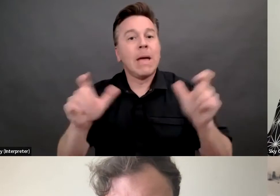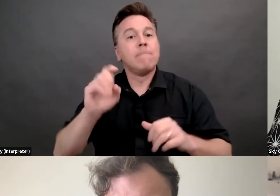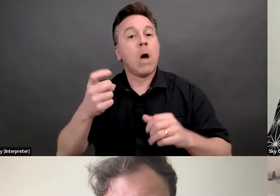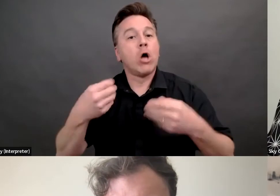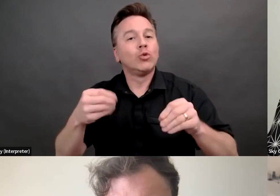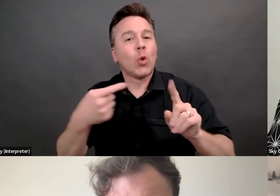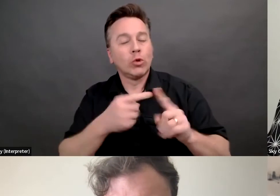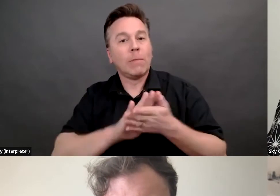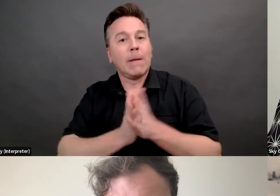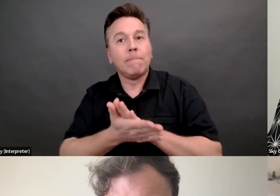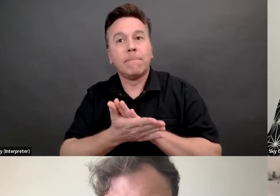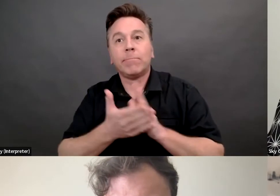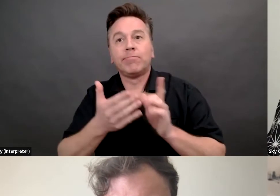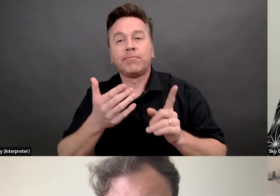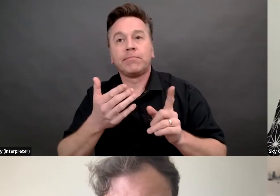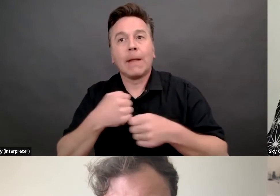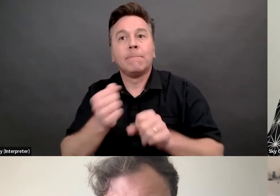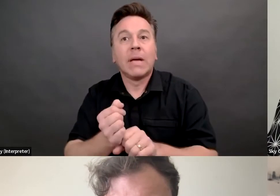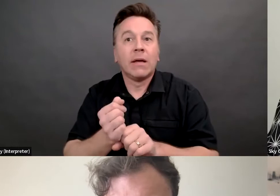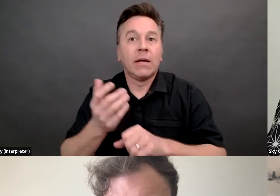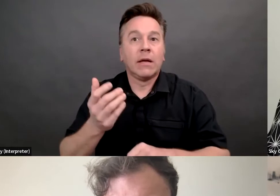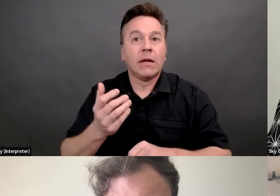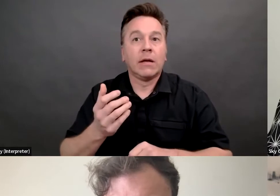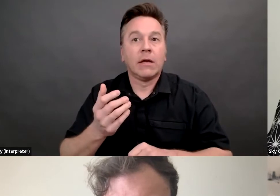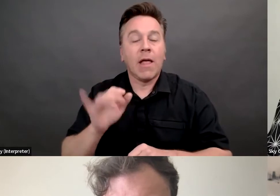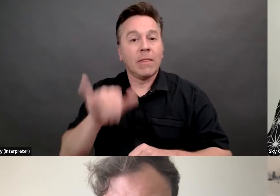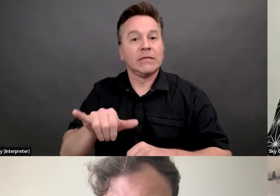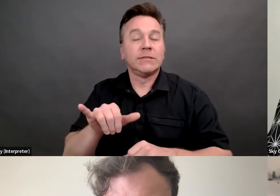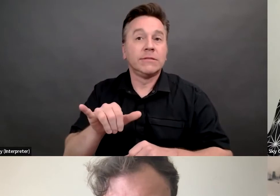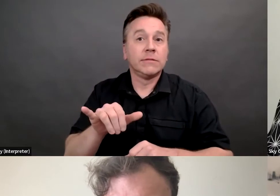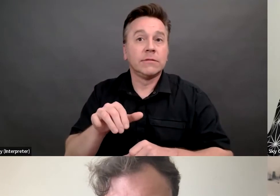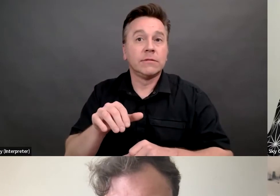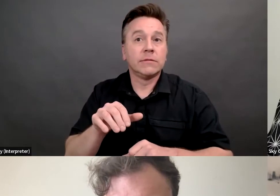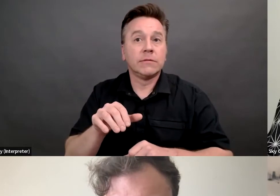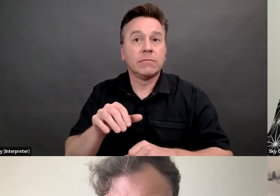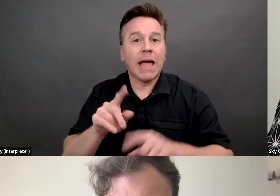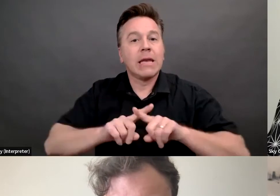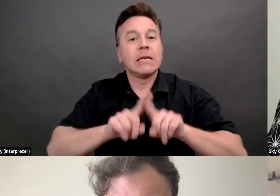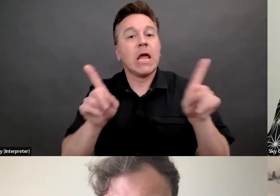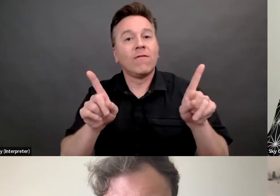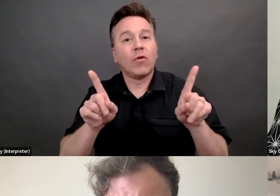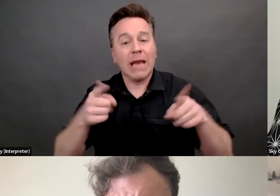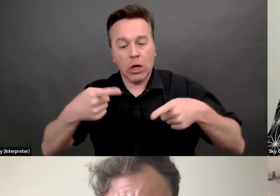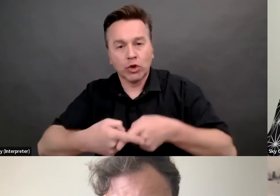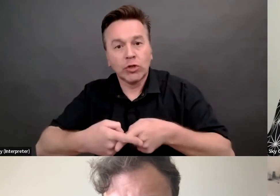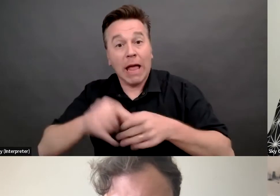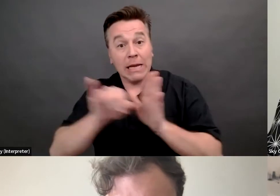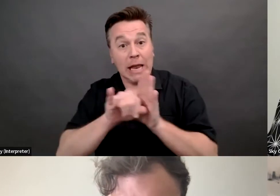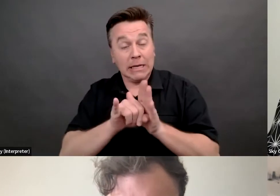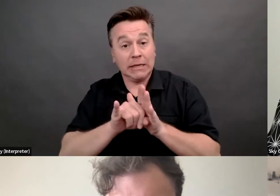stores to be making these different intersections of